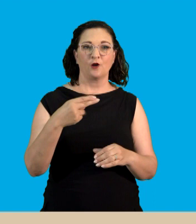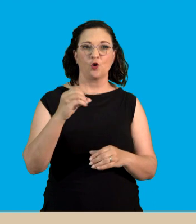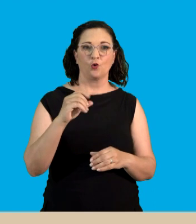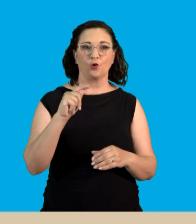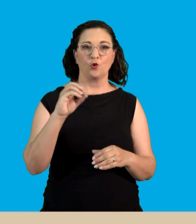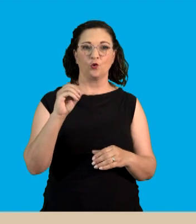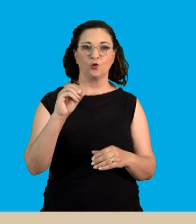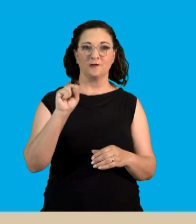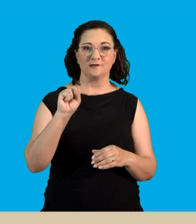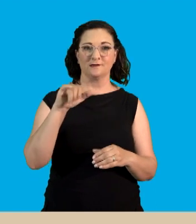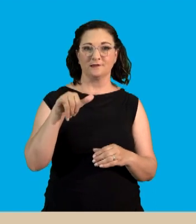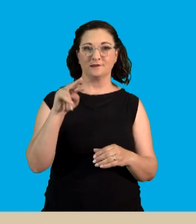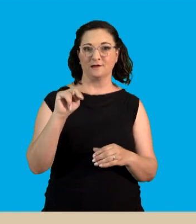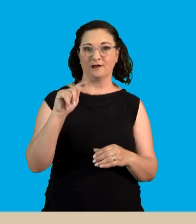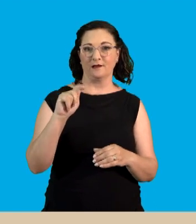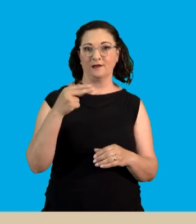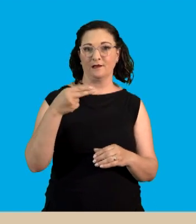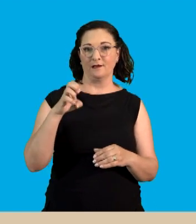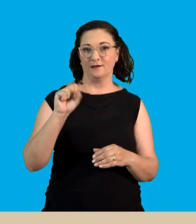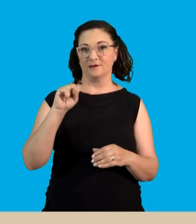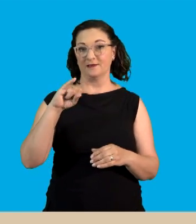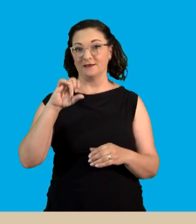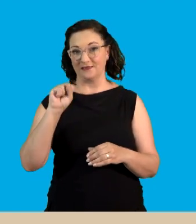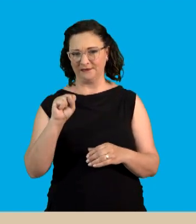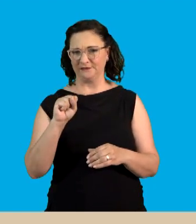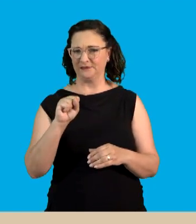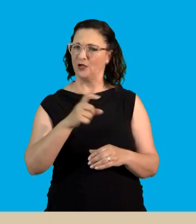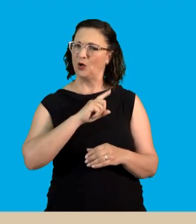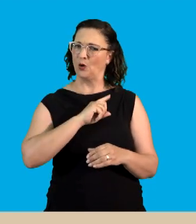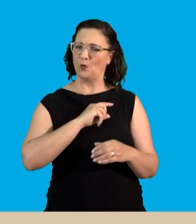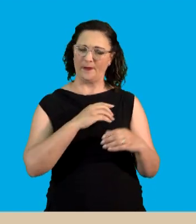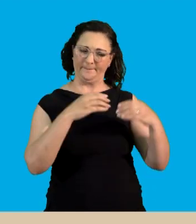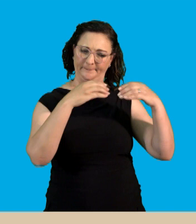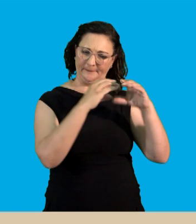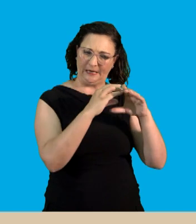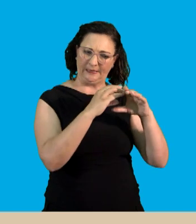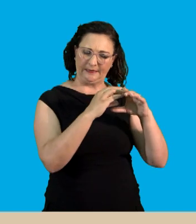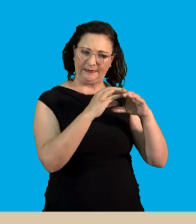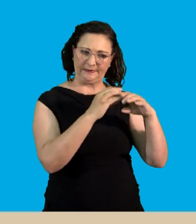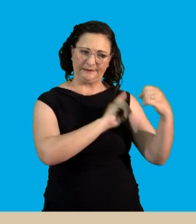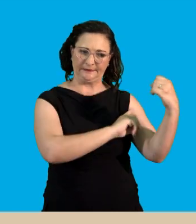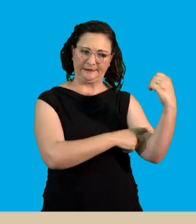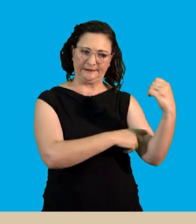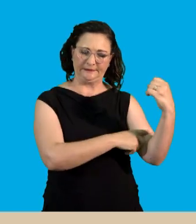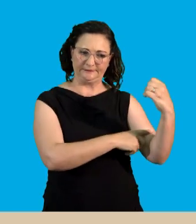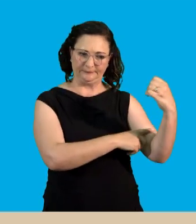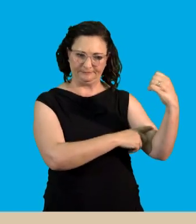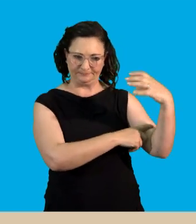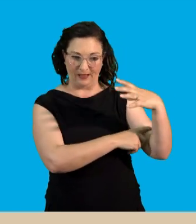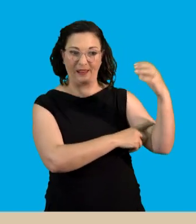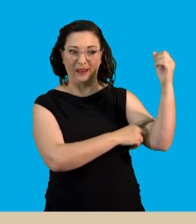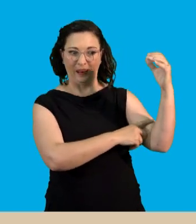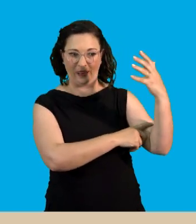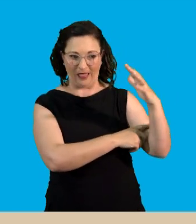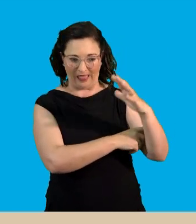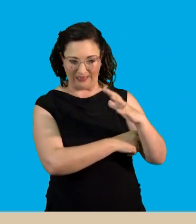Photosynthesis. Right? So we said that, why is the sun the main source of energy? Because it produces light and heat energy,